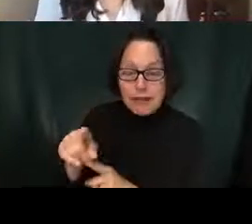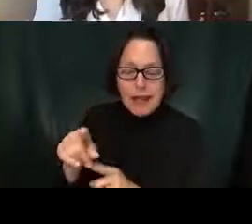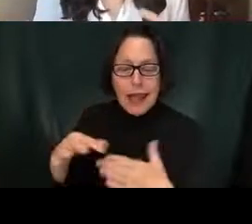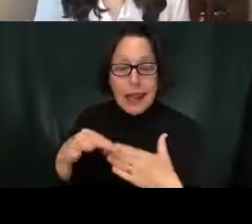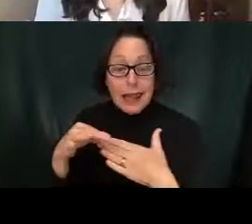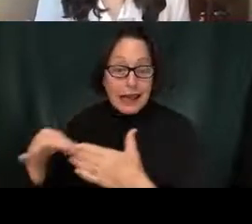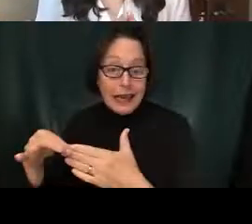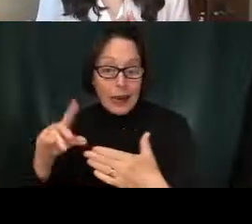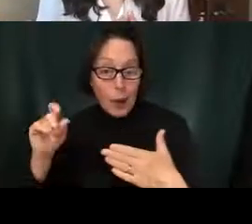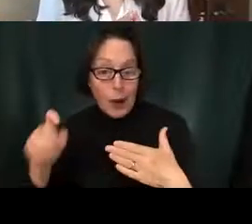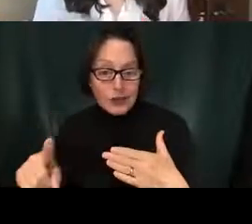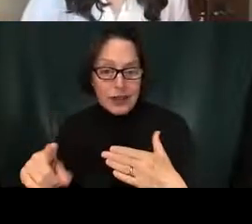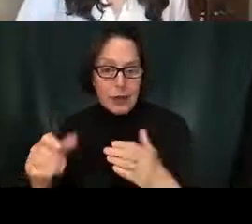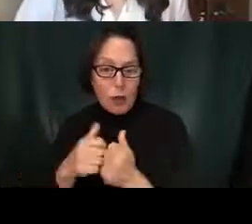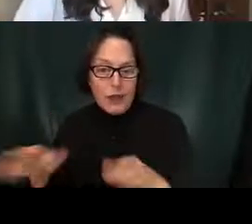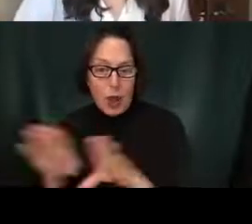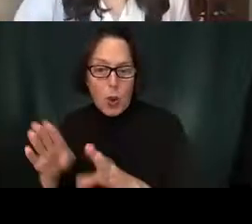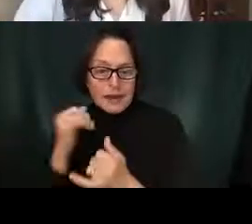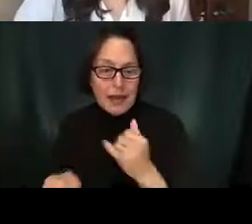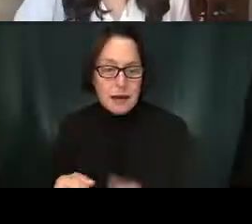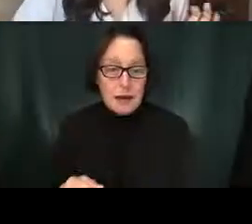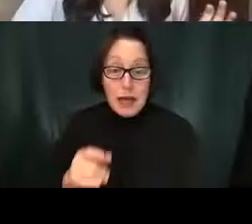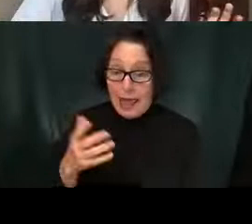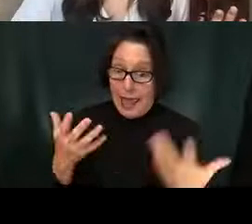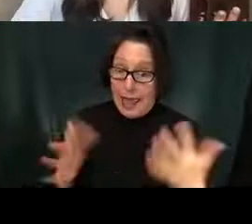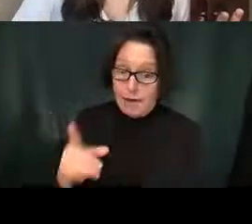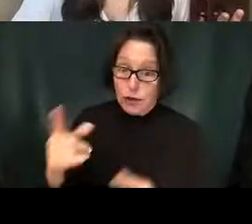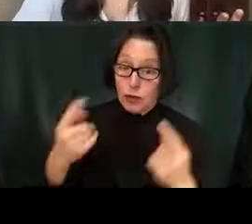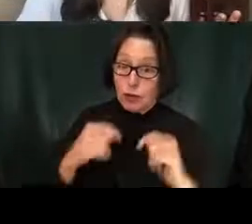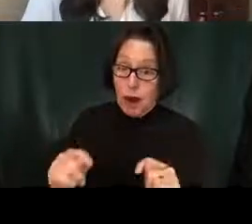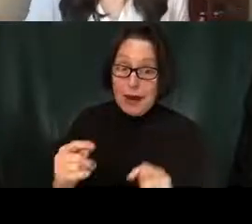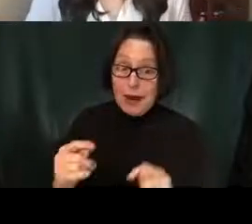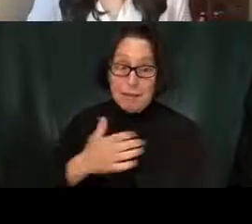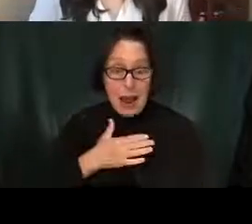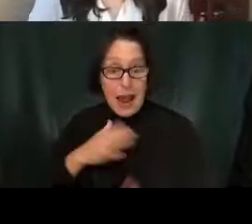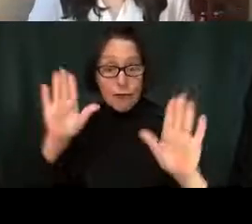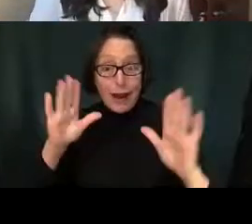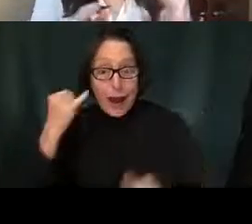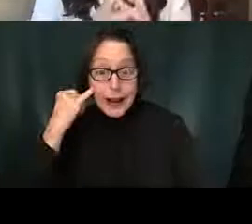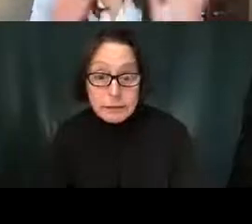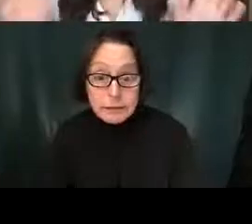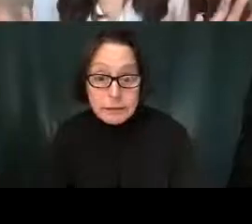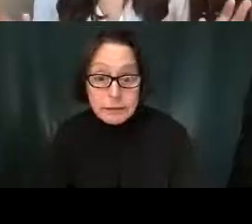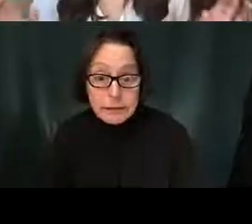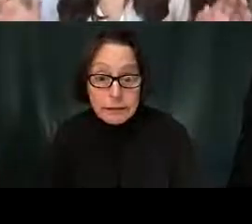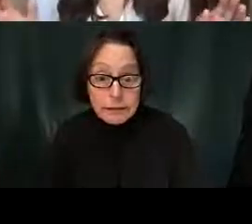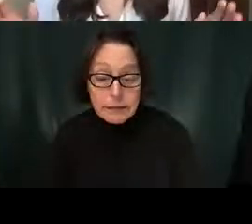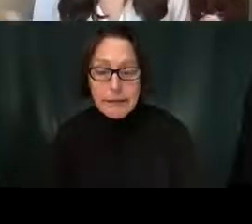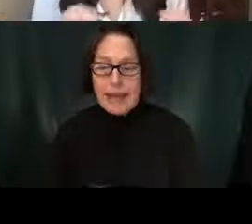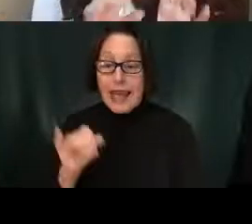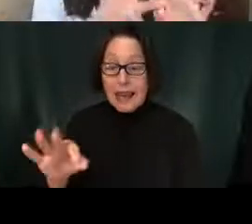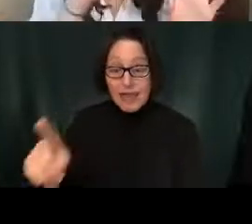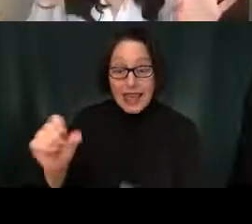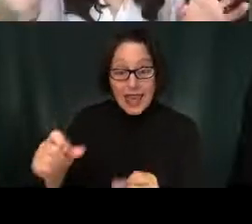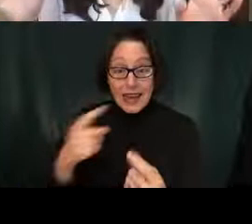questions. Something that says, have you tried my great idea? Or something that could be answered as yes or